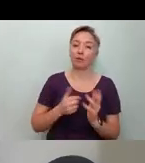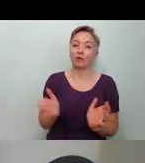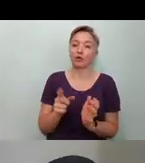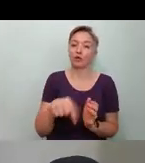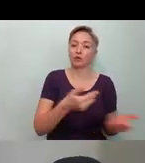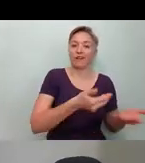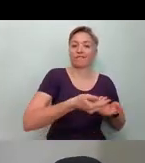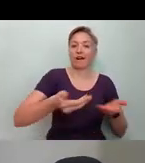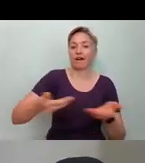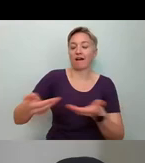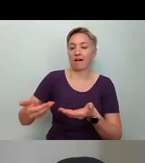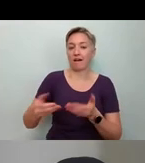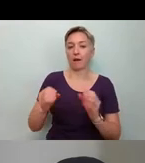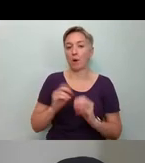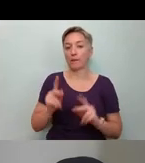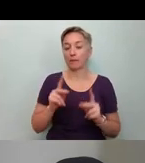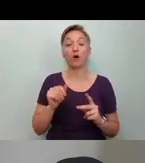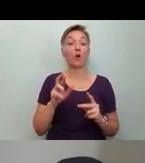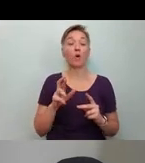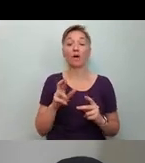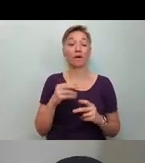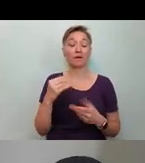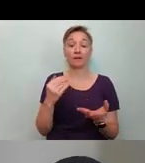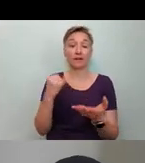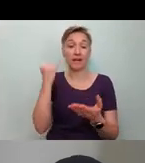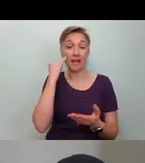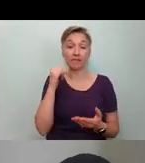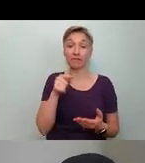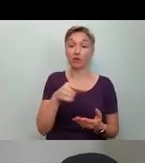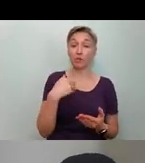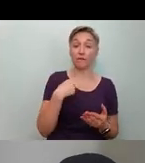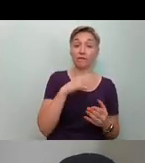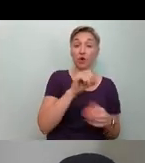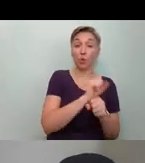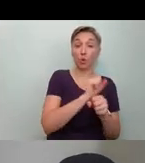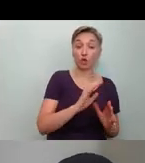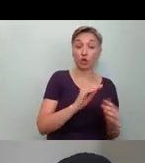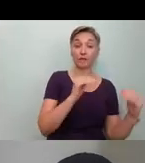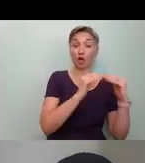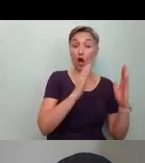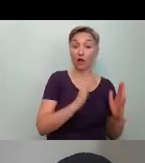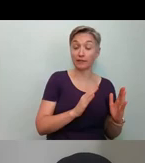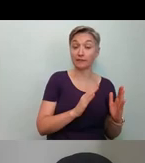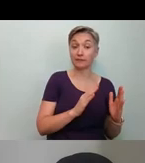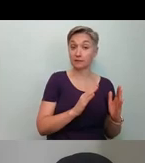invite more, inform any of your coworkers, colleagues, so that they can have